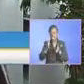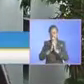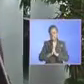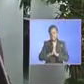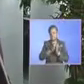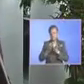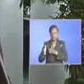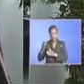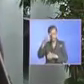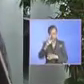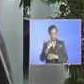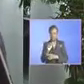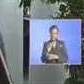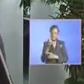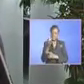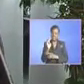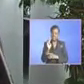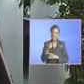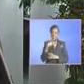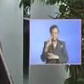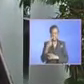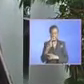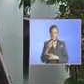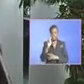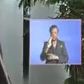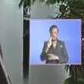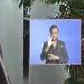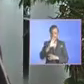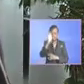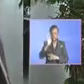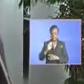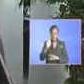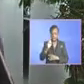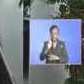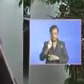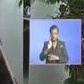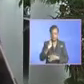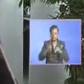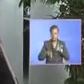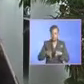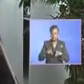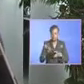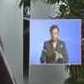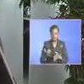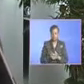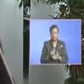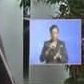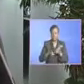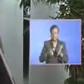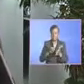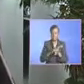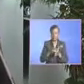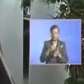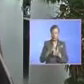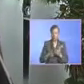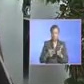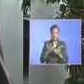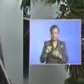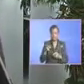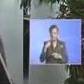said, our plan for 2017 is an occupancy level of 25%. That's what they told me. So as they ramp